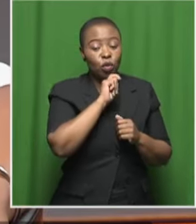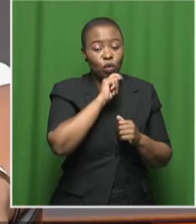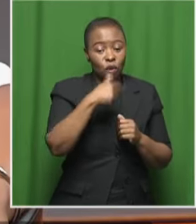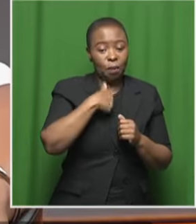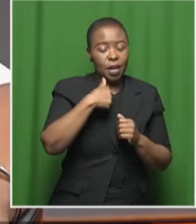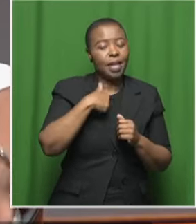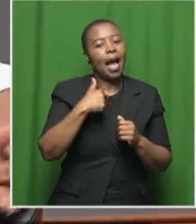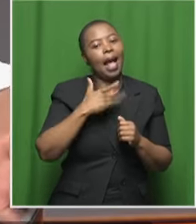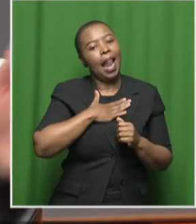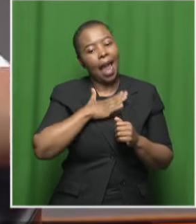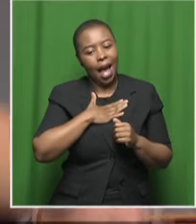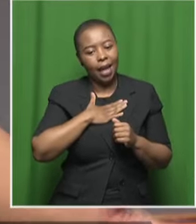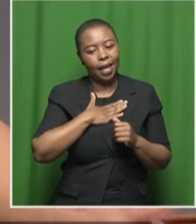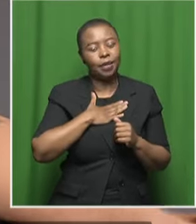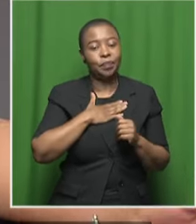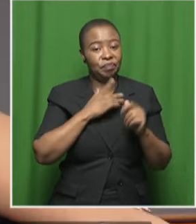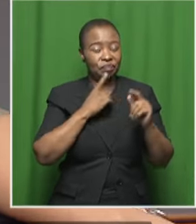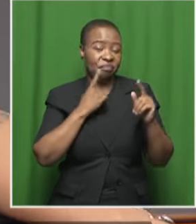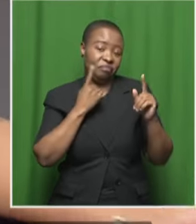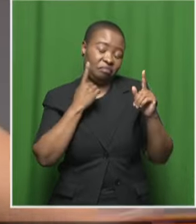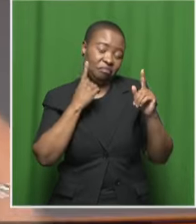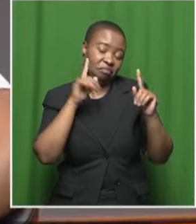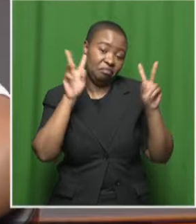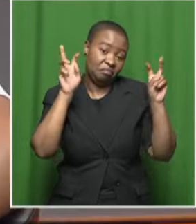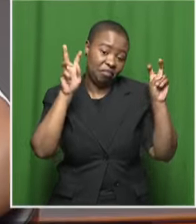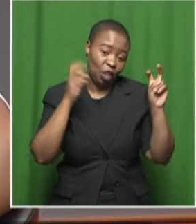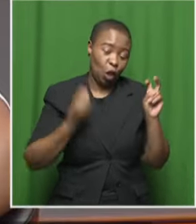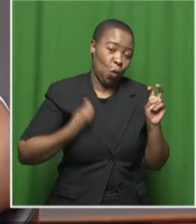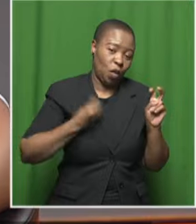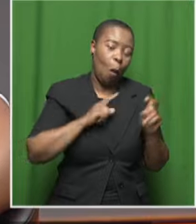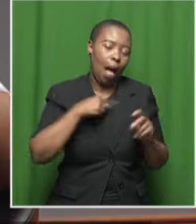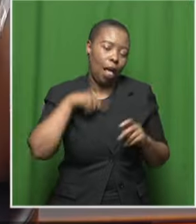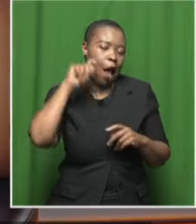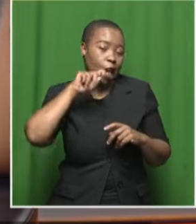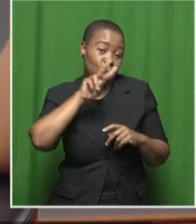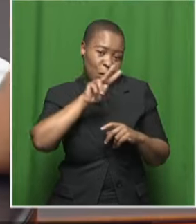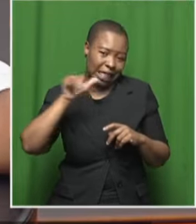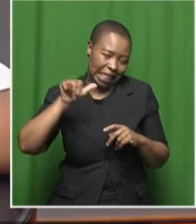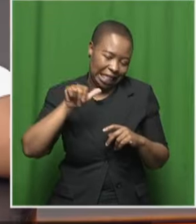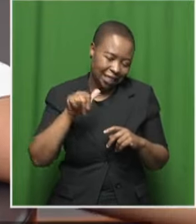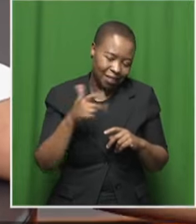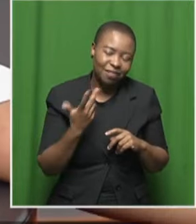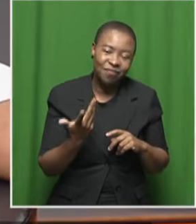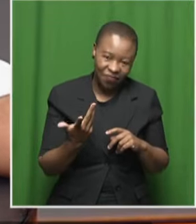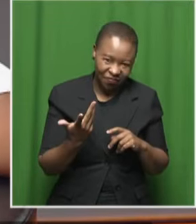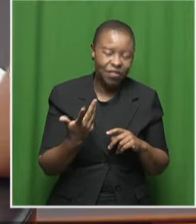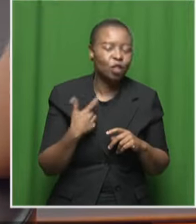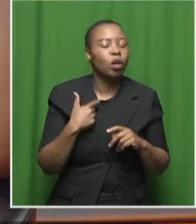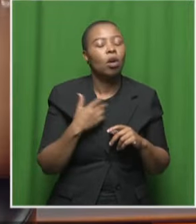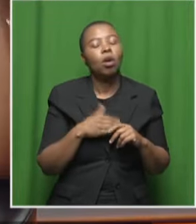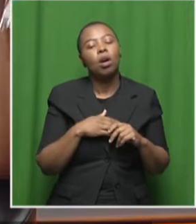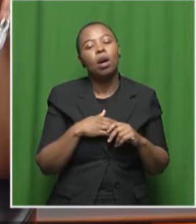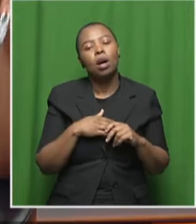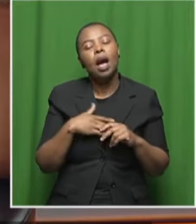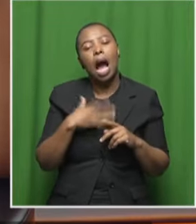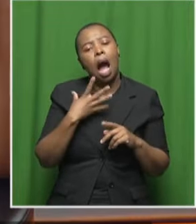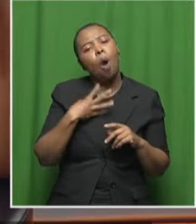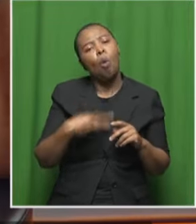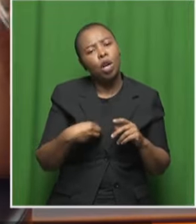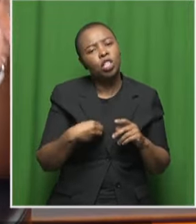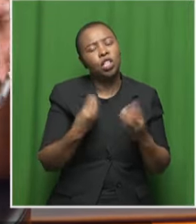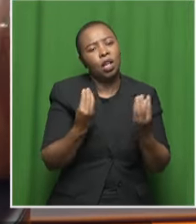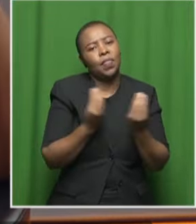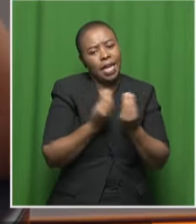of anything that has to do with the youth, as I am just only 26. Sure. I wish things like this were there when